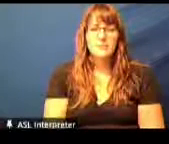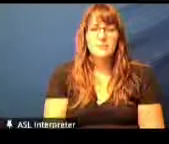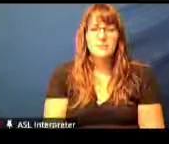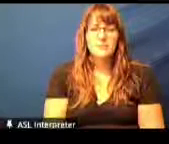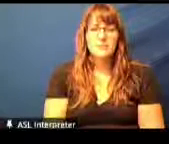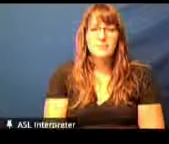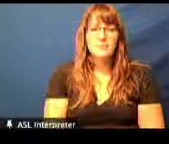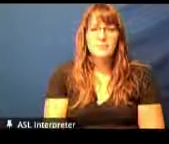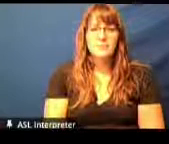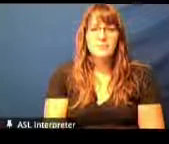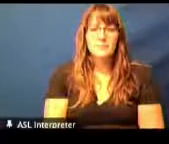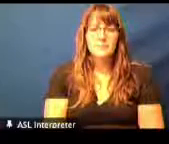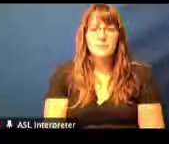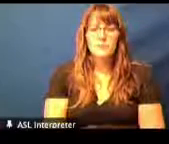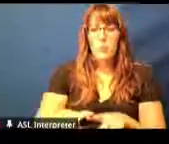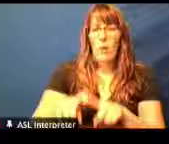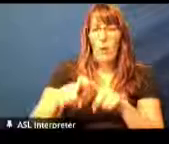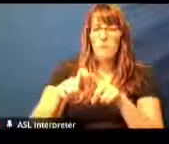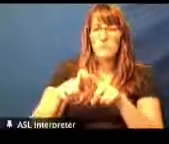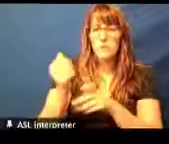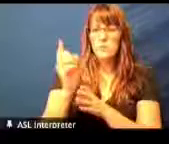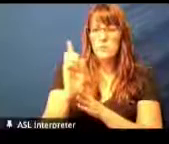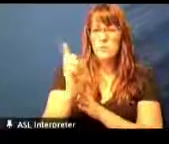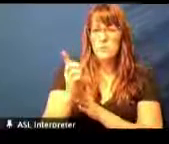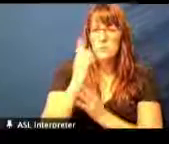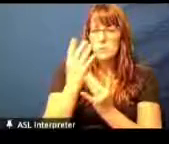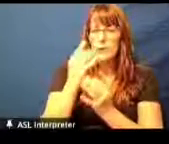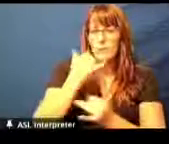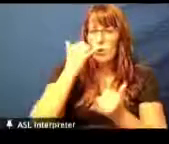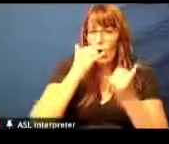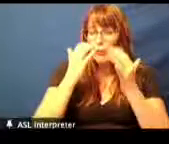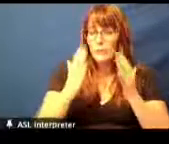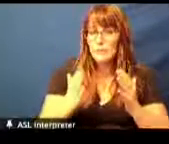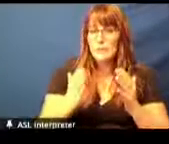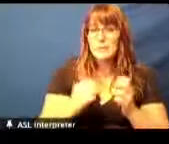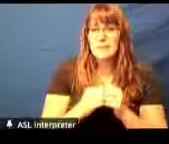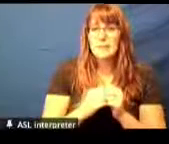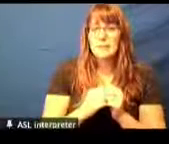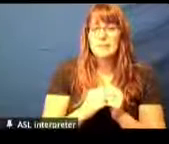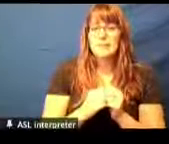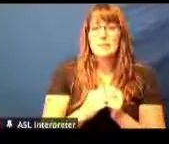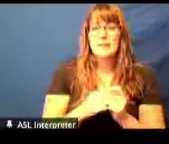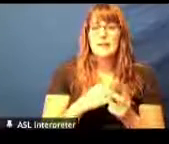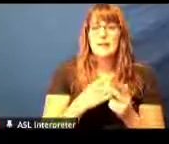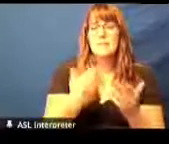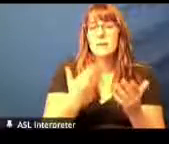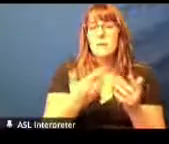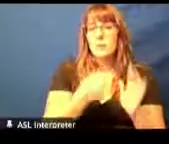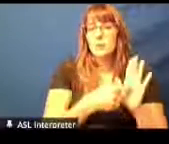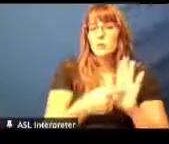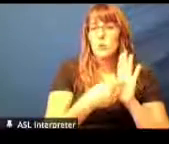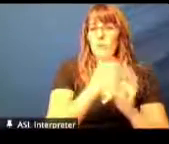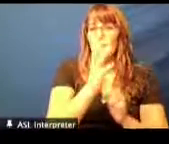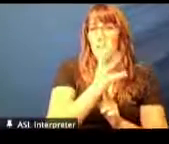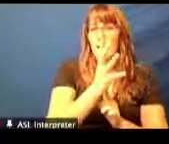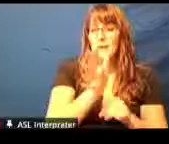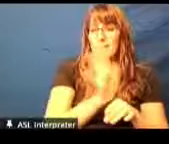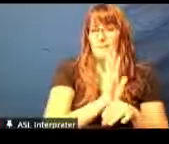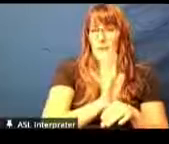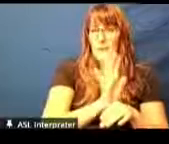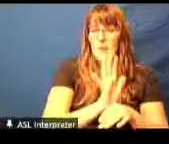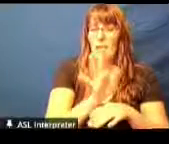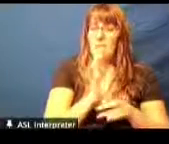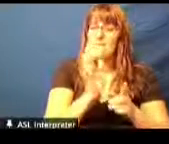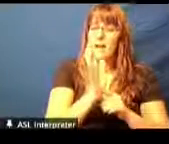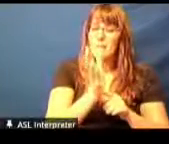I might pause just for a few minutes and possibly go to that 5-minute video, allowing people a